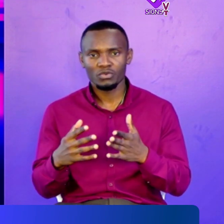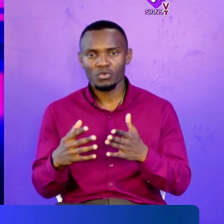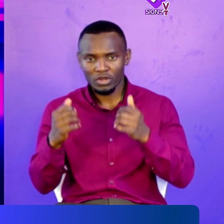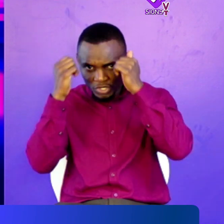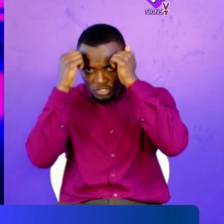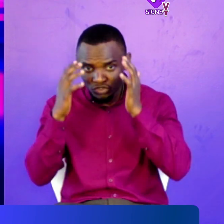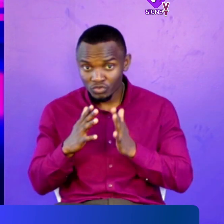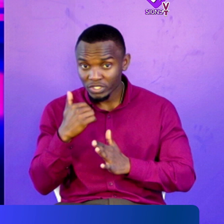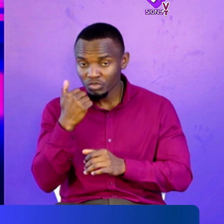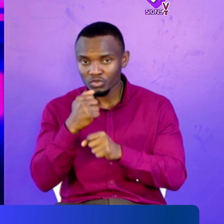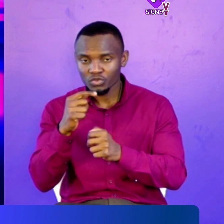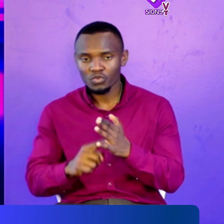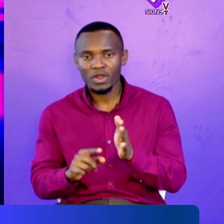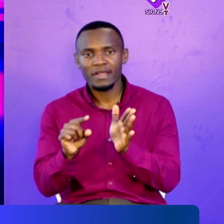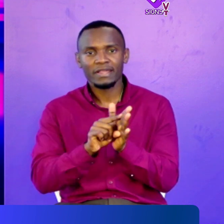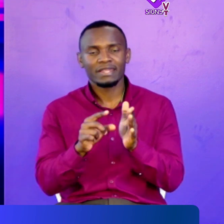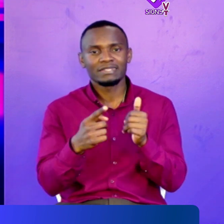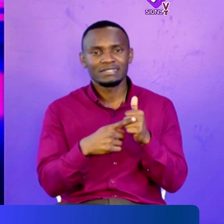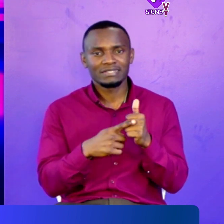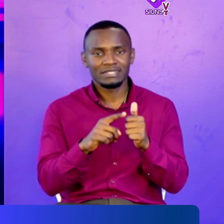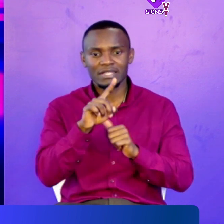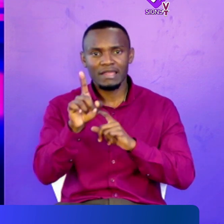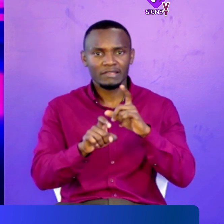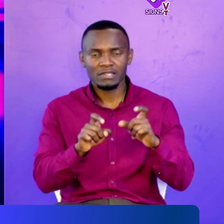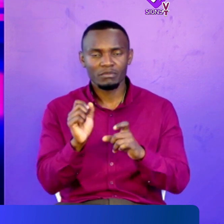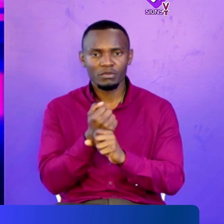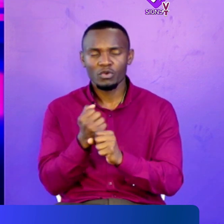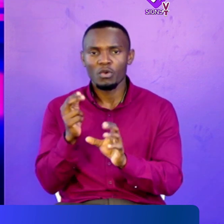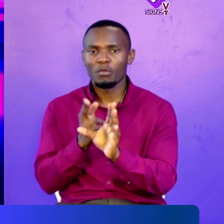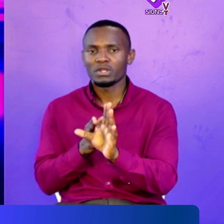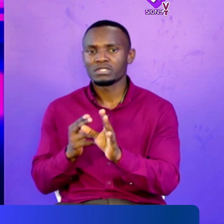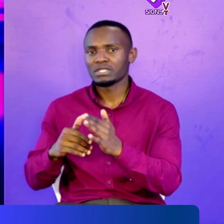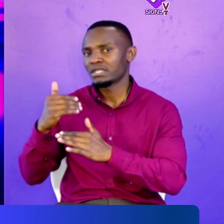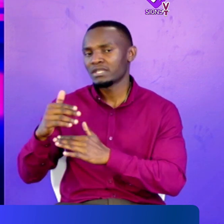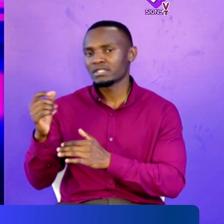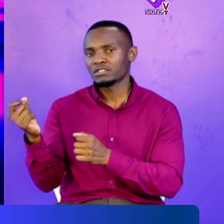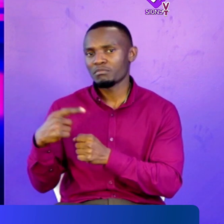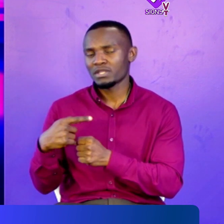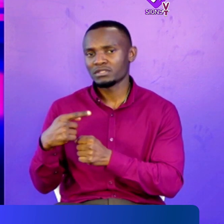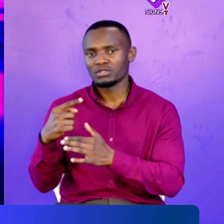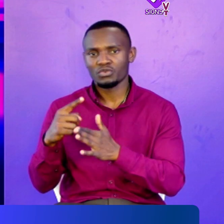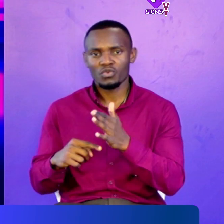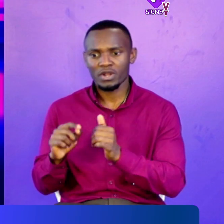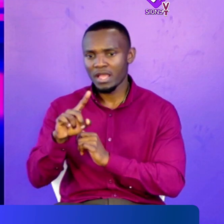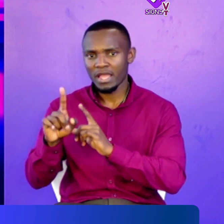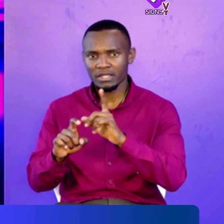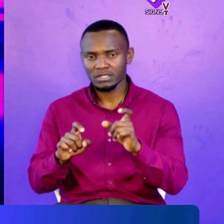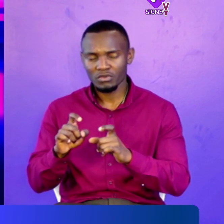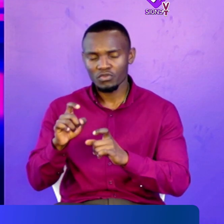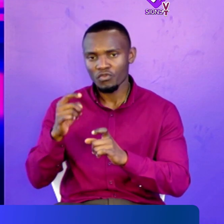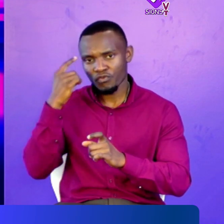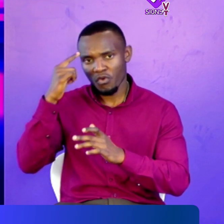6 exam 3 years ago will not participate in next month's assessment to determine senior school